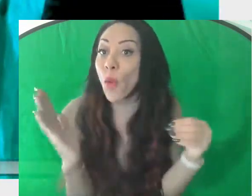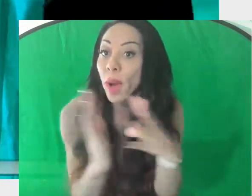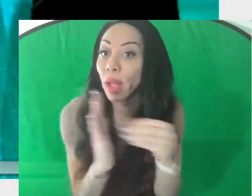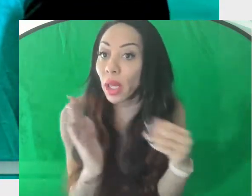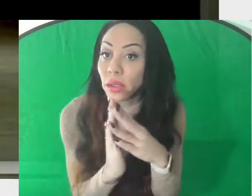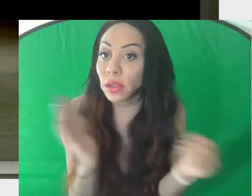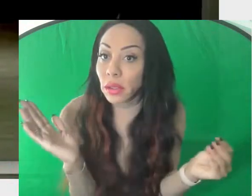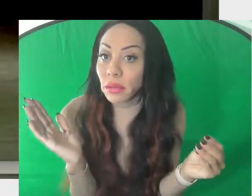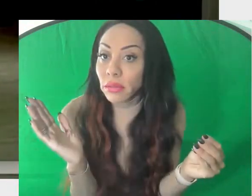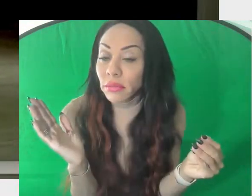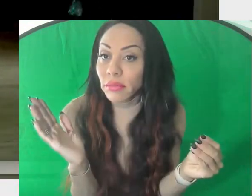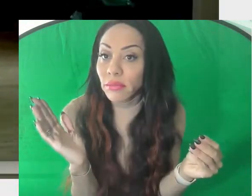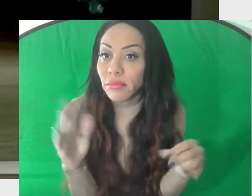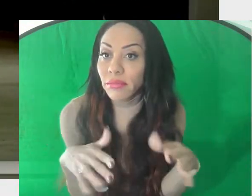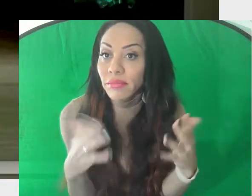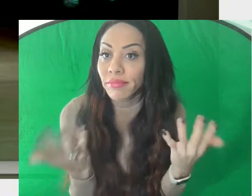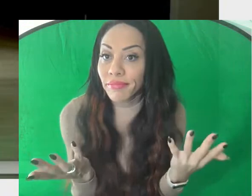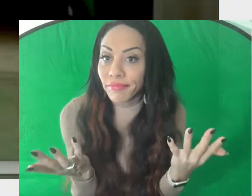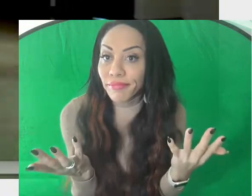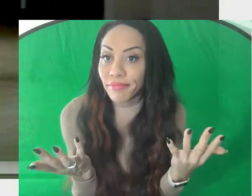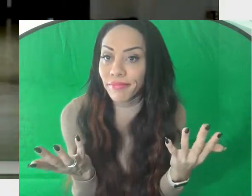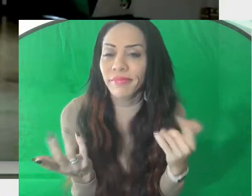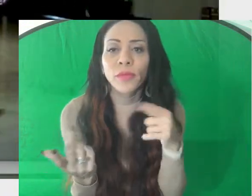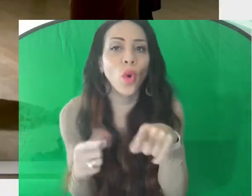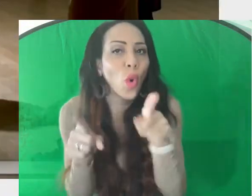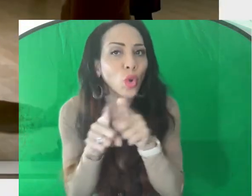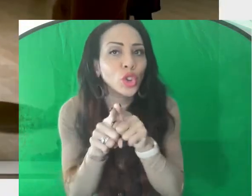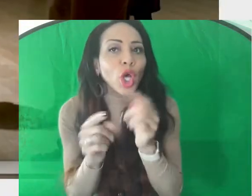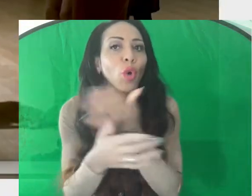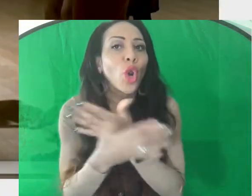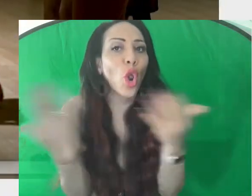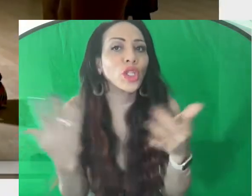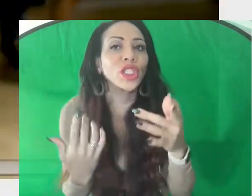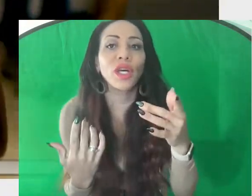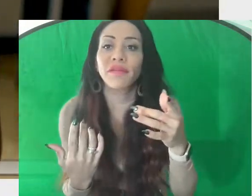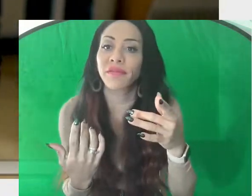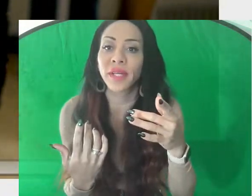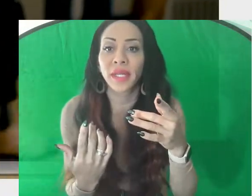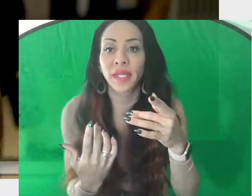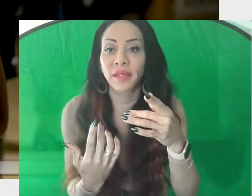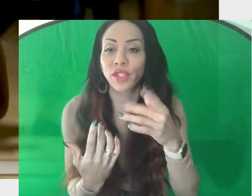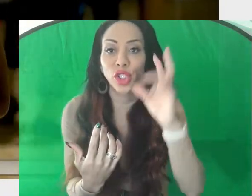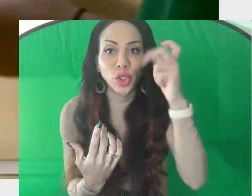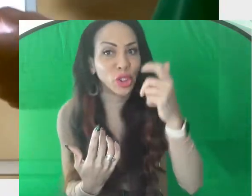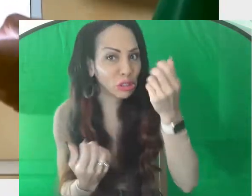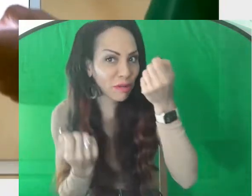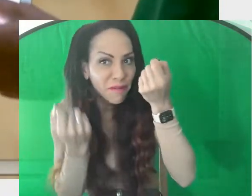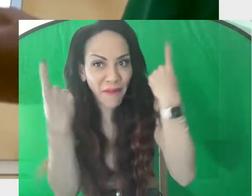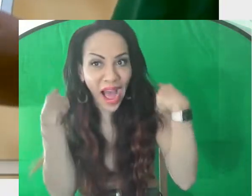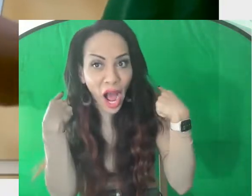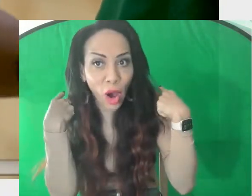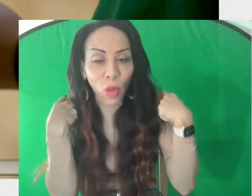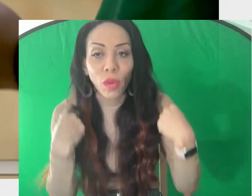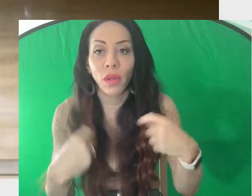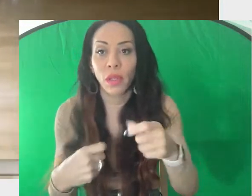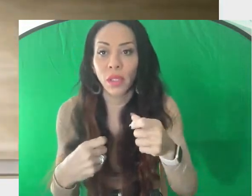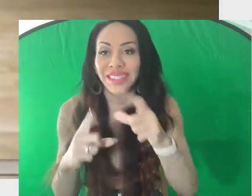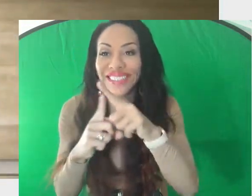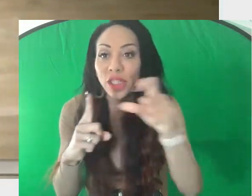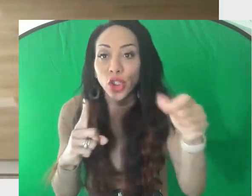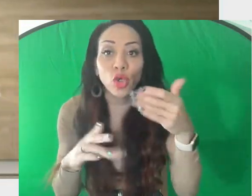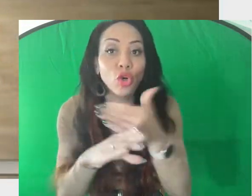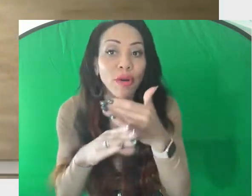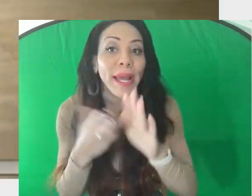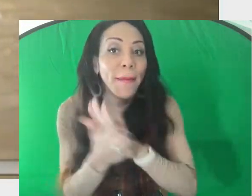not an idea of what a career in digital can look like, and also how creative it can be.